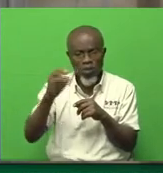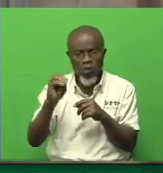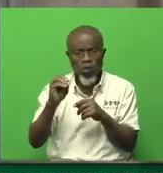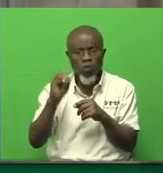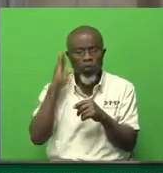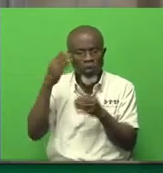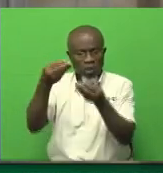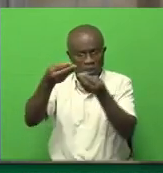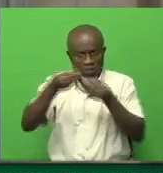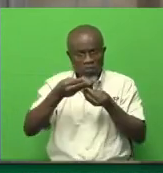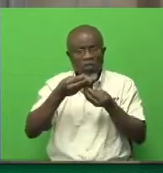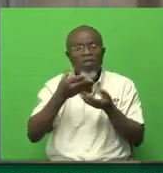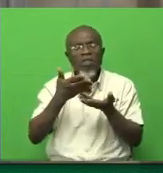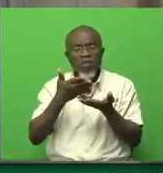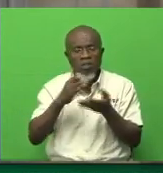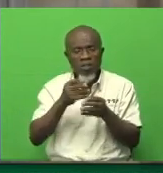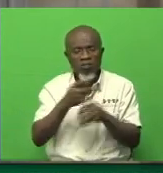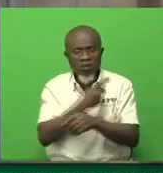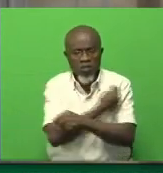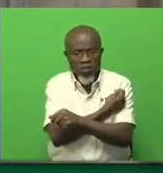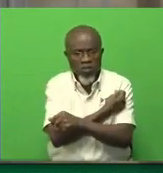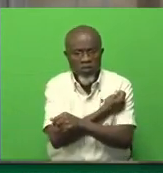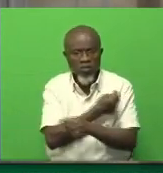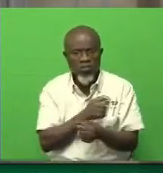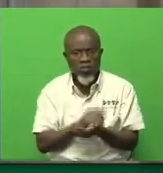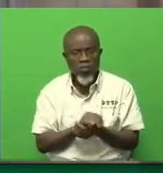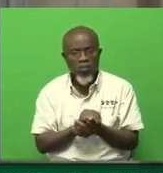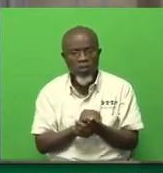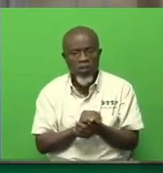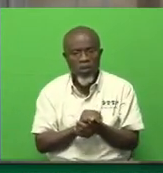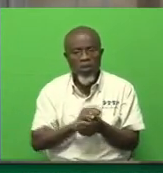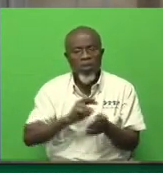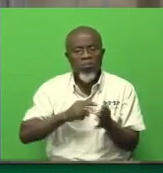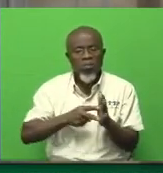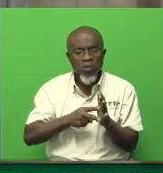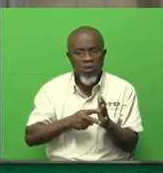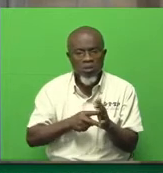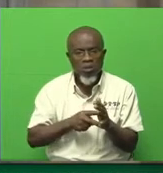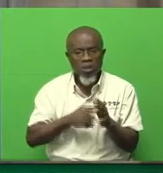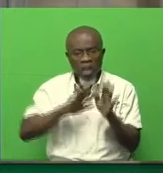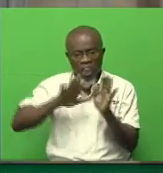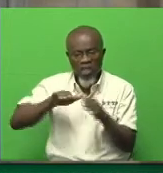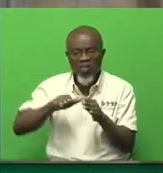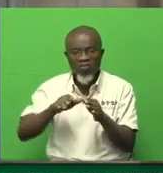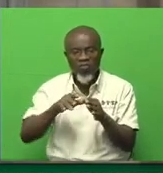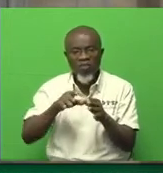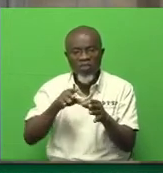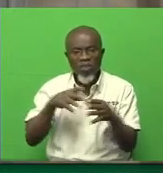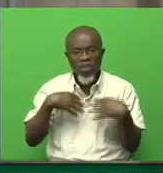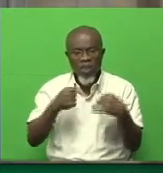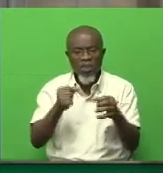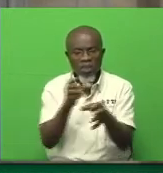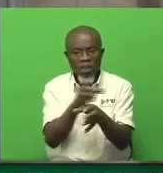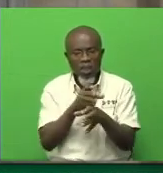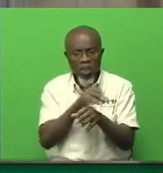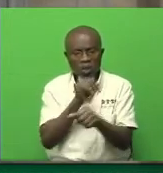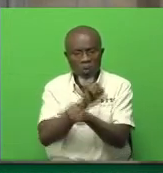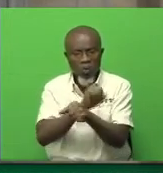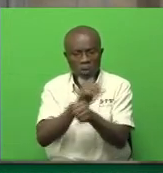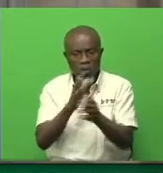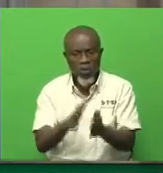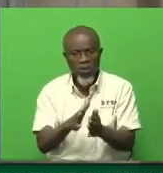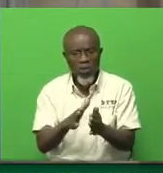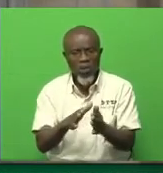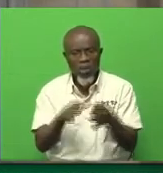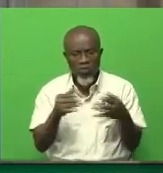for the arrival of much needed vaccines and this leaves healthcare workers such as myself and the general public expose